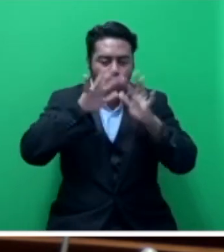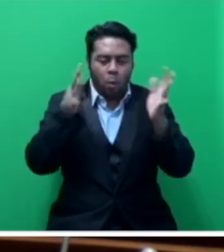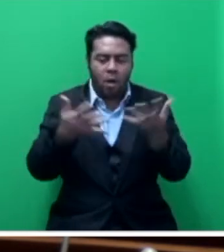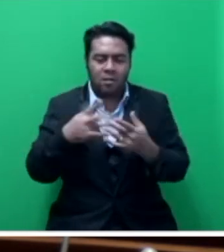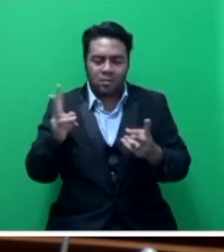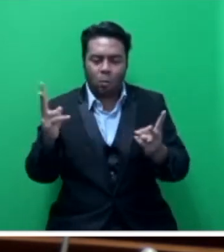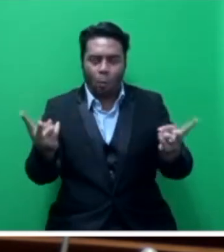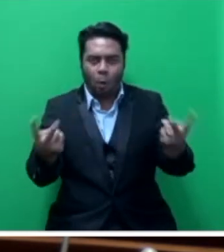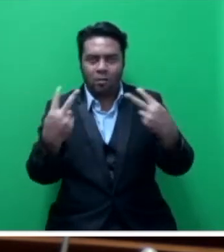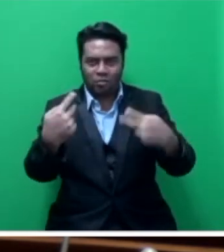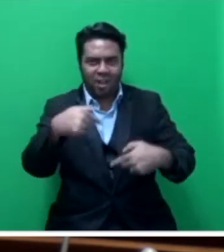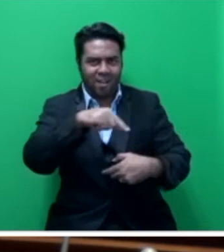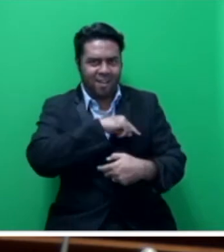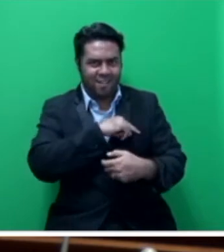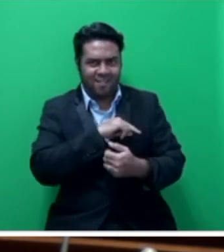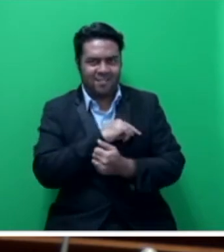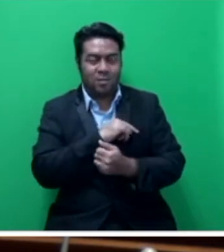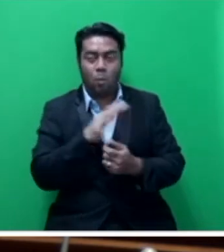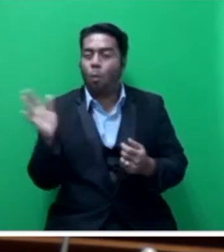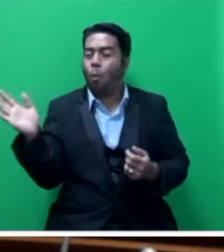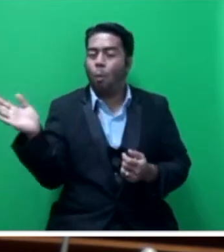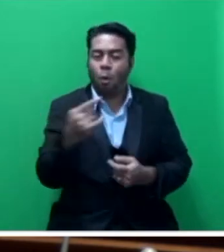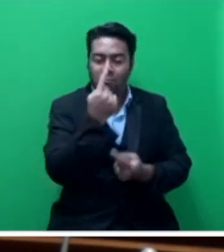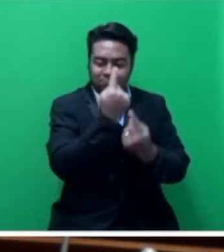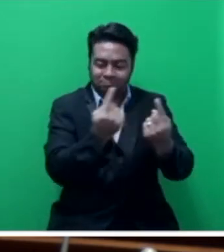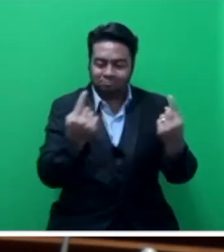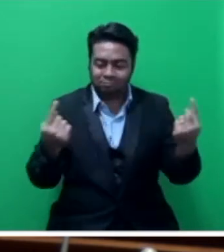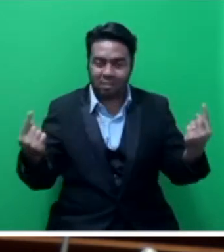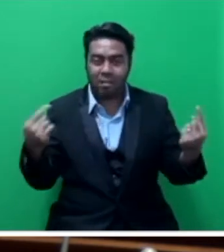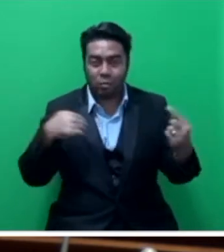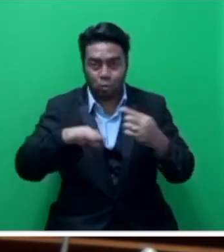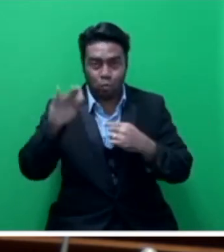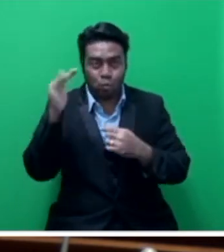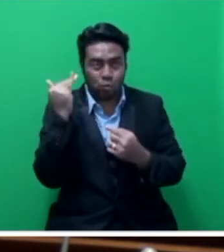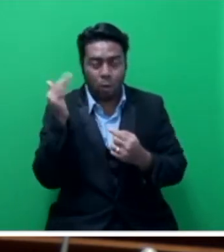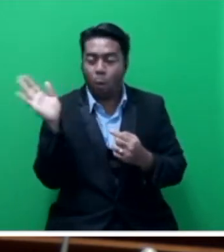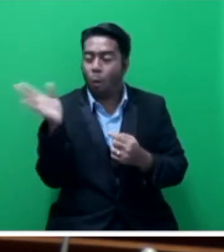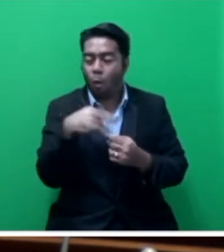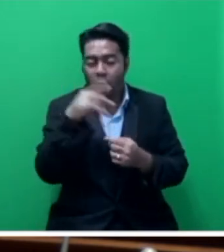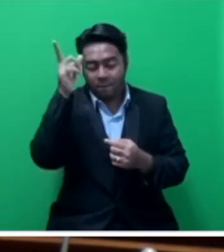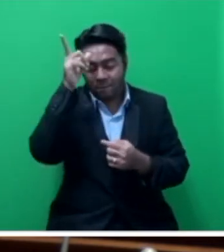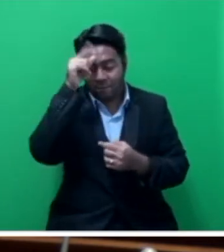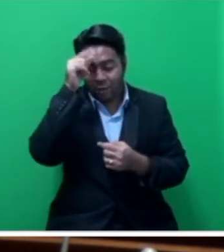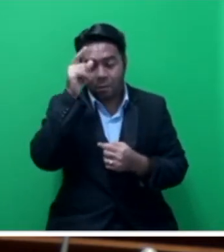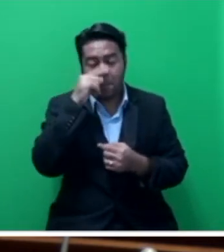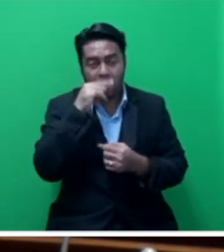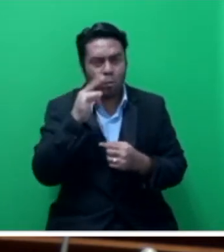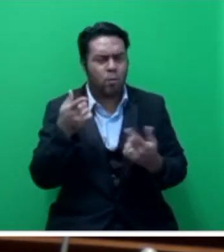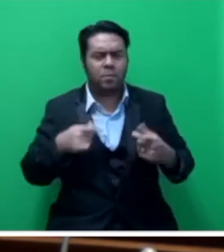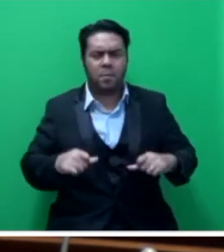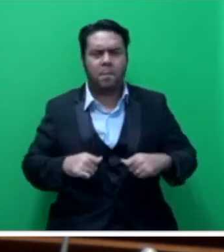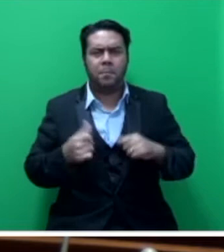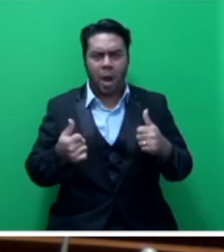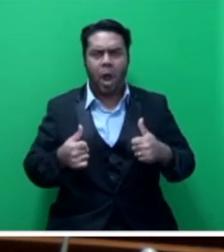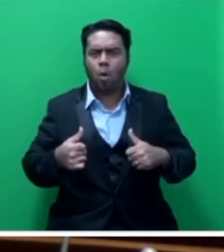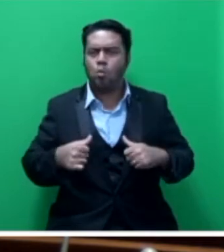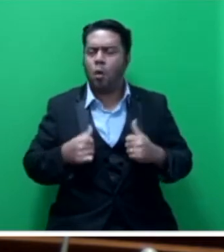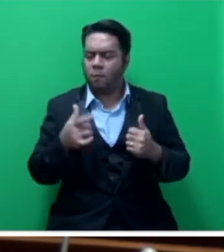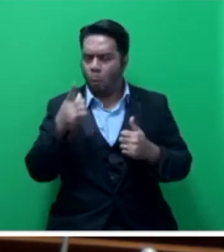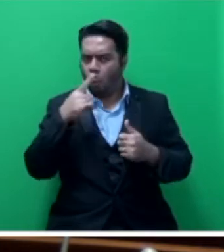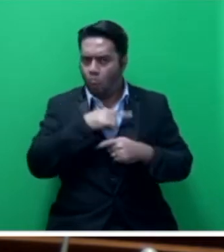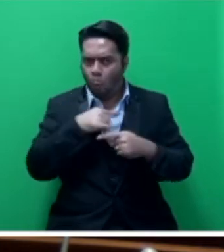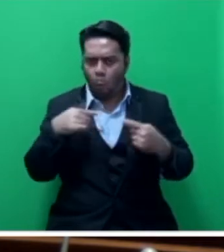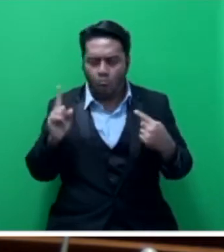We should all, every single one of us in this room, every Fijian watching, be proud of what we have actually